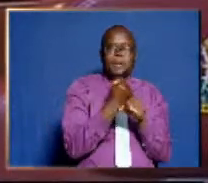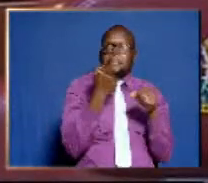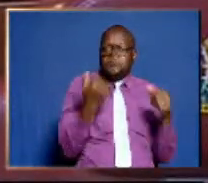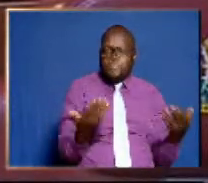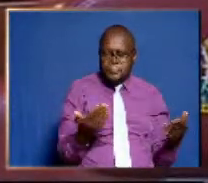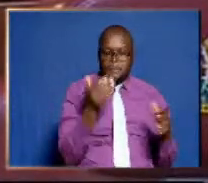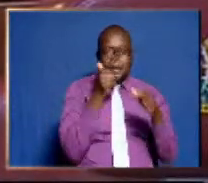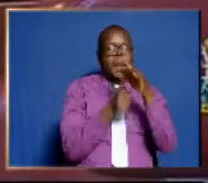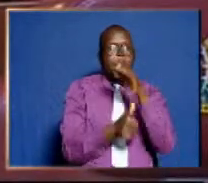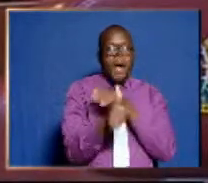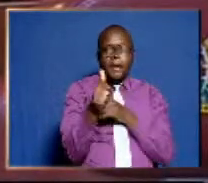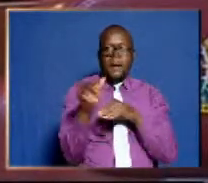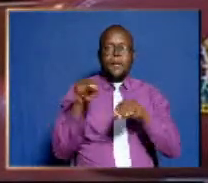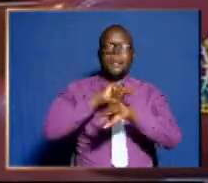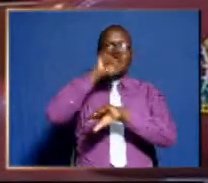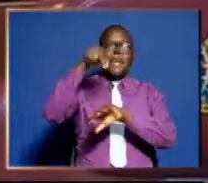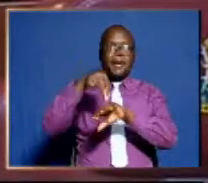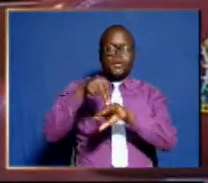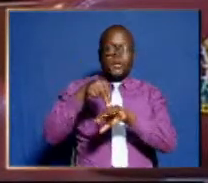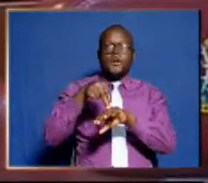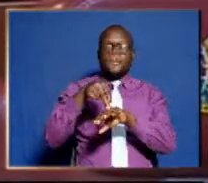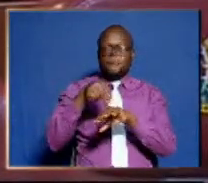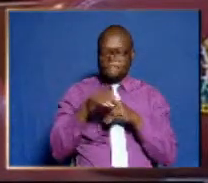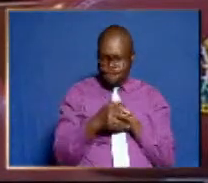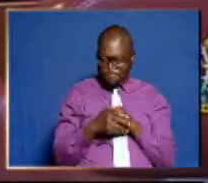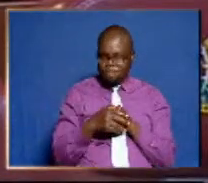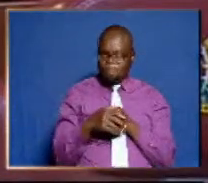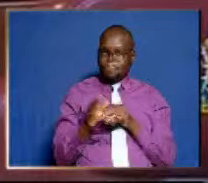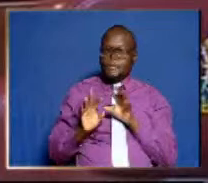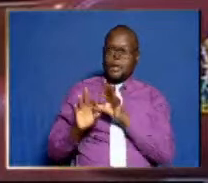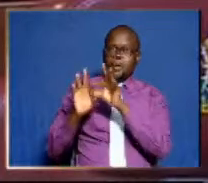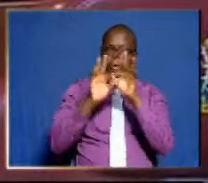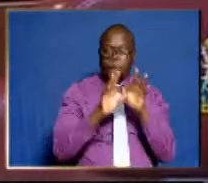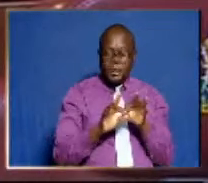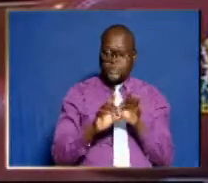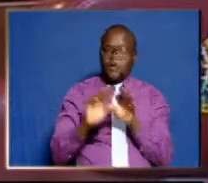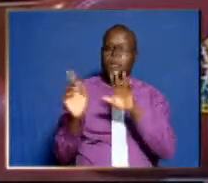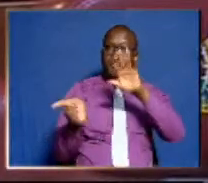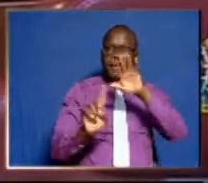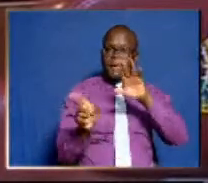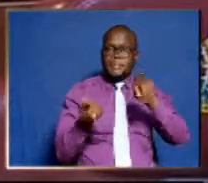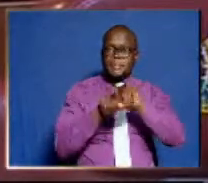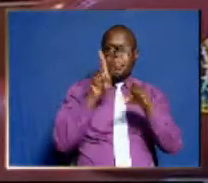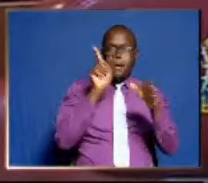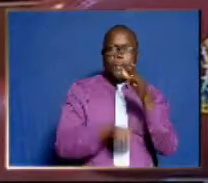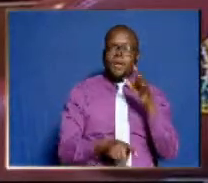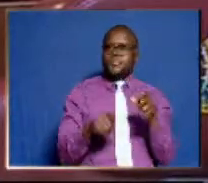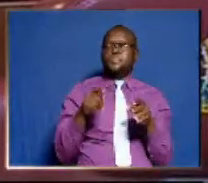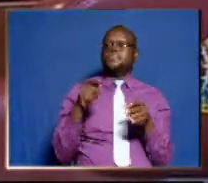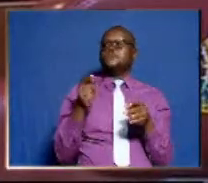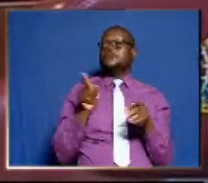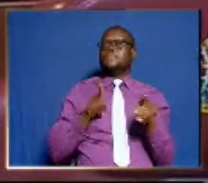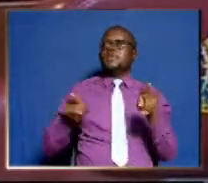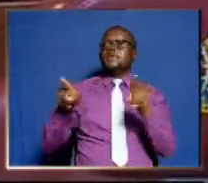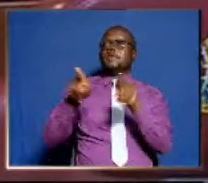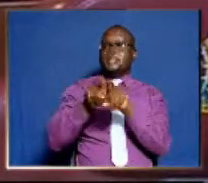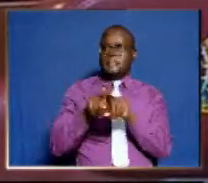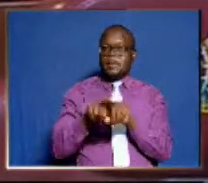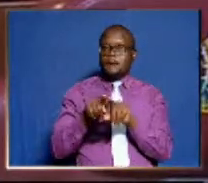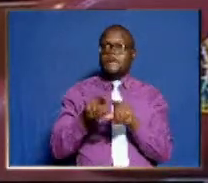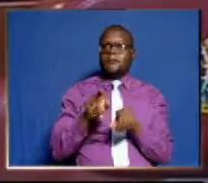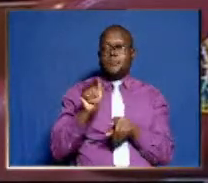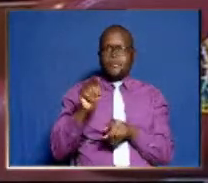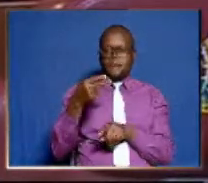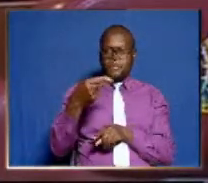operationalization is under the National Coordination Ministry, like what my sister from Tharaka,